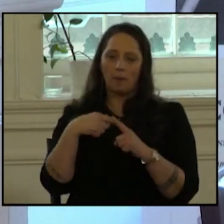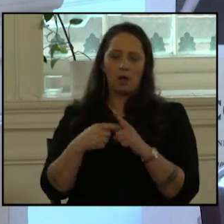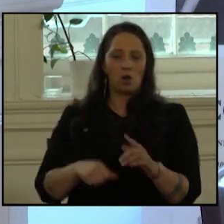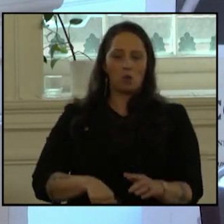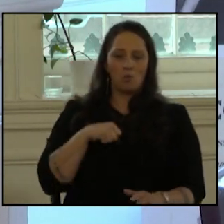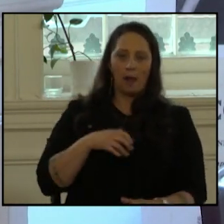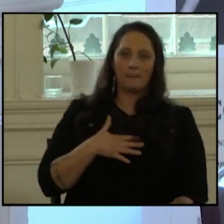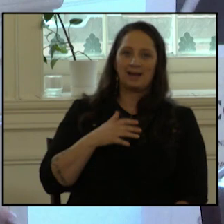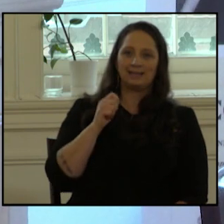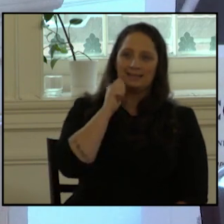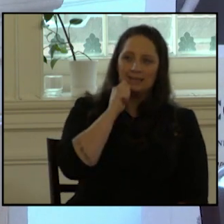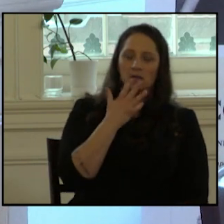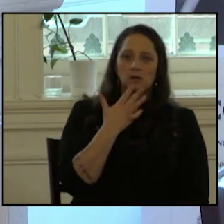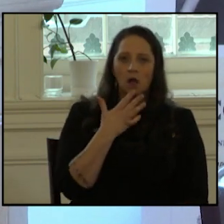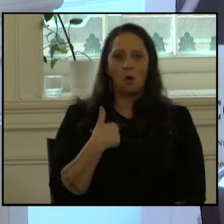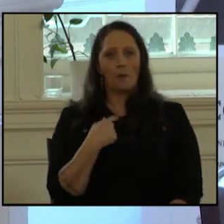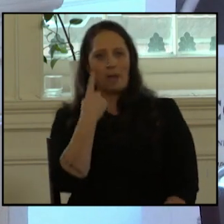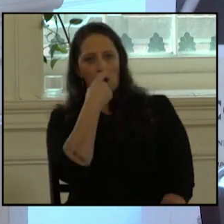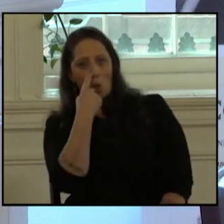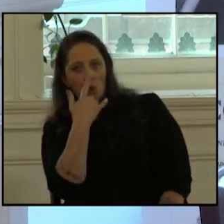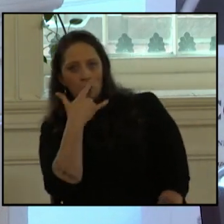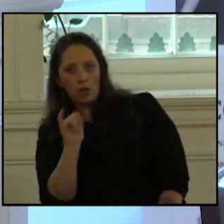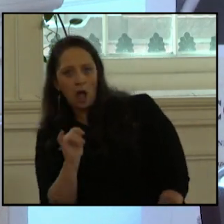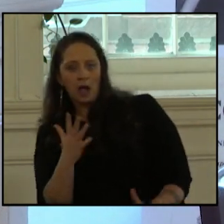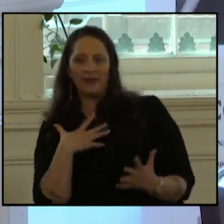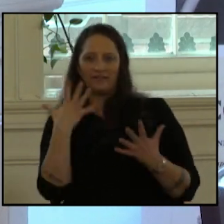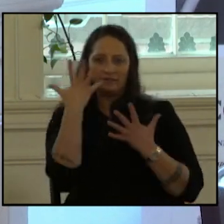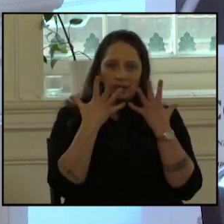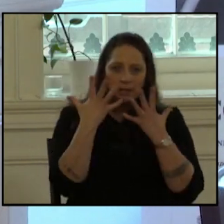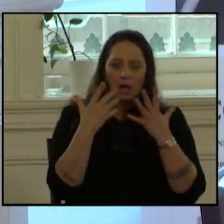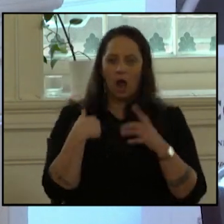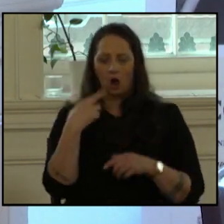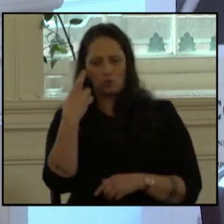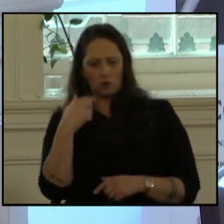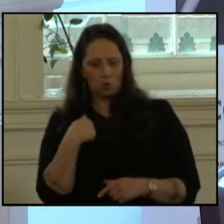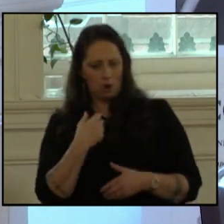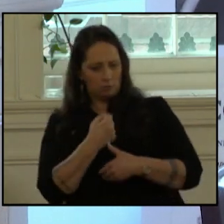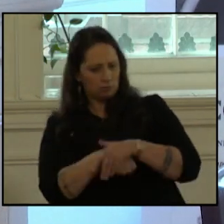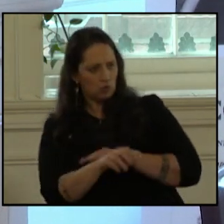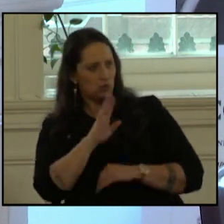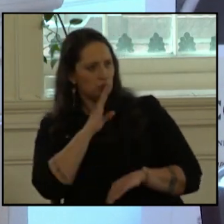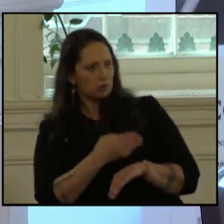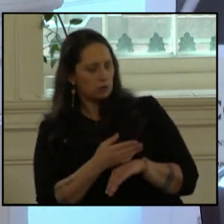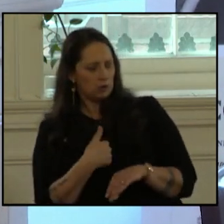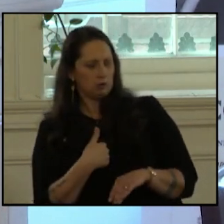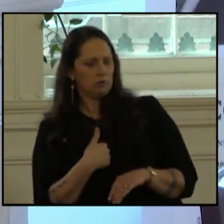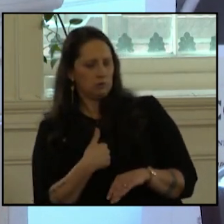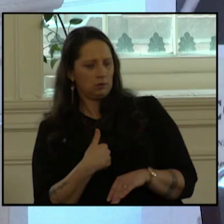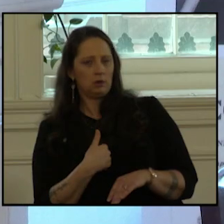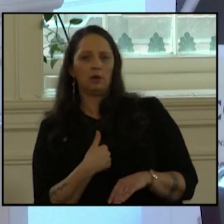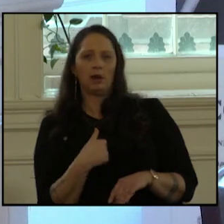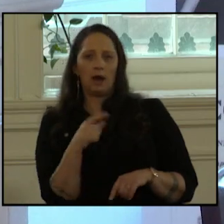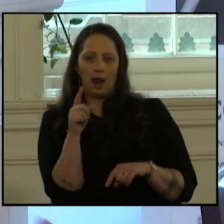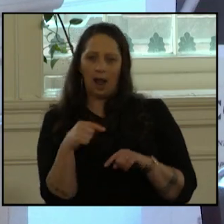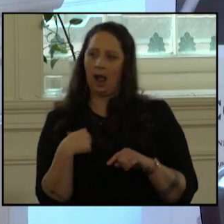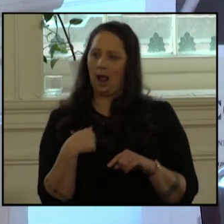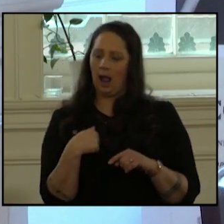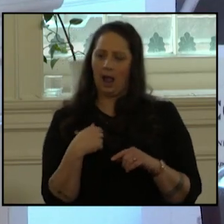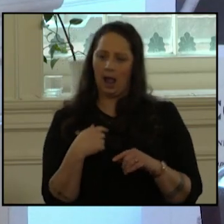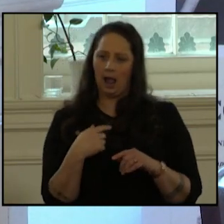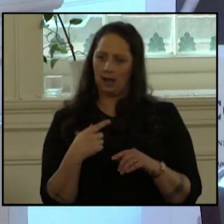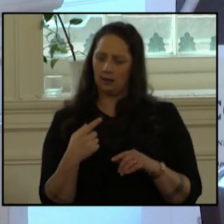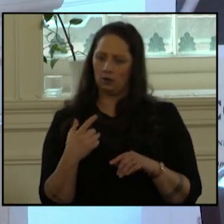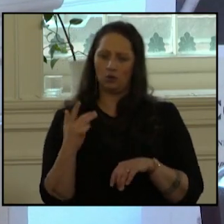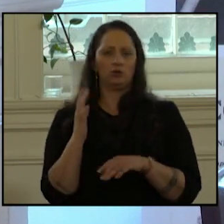of my skin color and what my nose looked like. And I realized when I had a daughter, I had a bias against myself. Like, I came to that